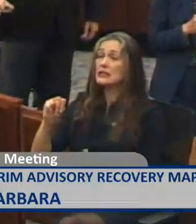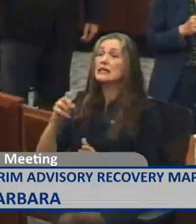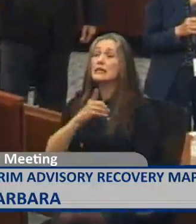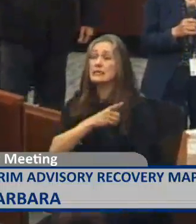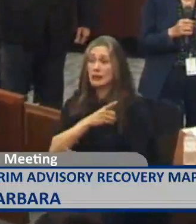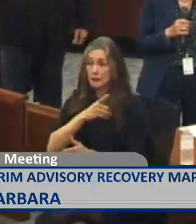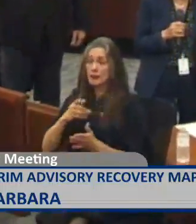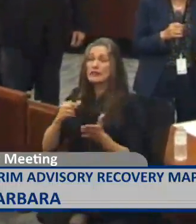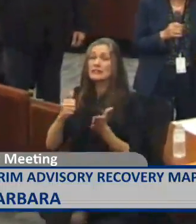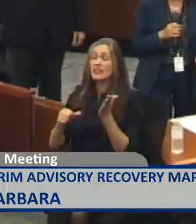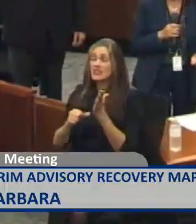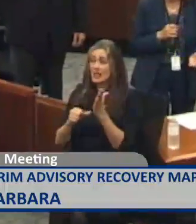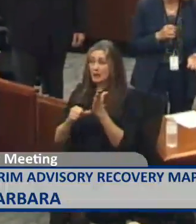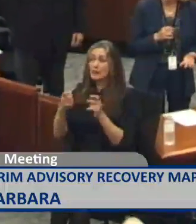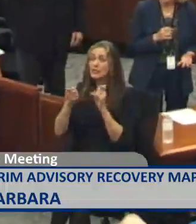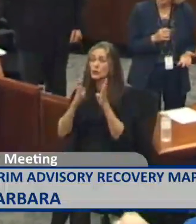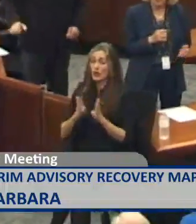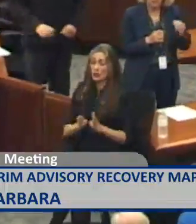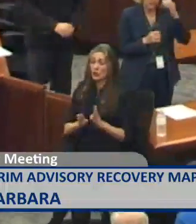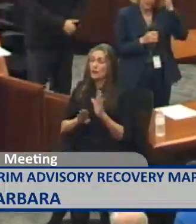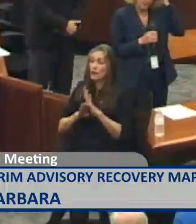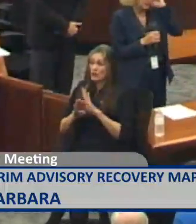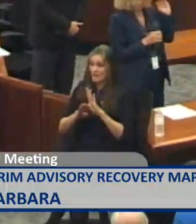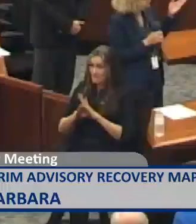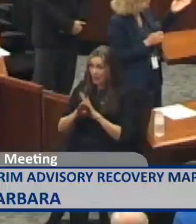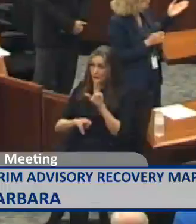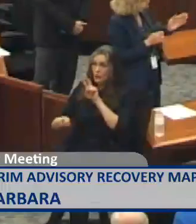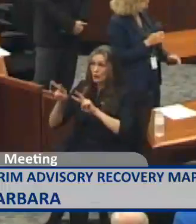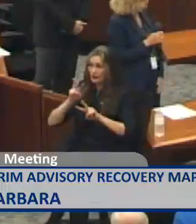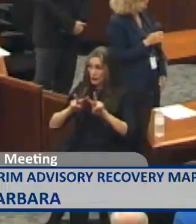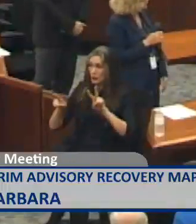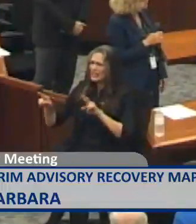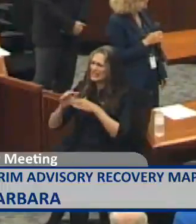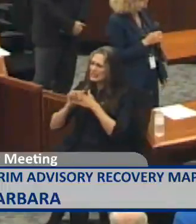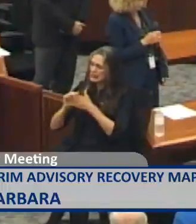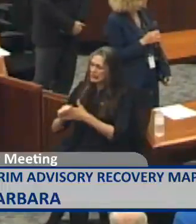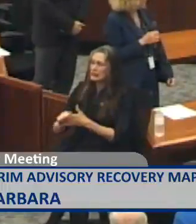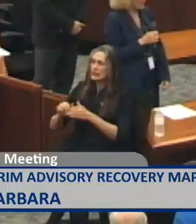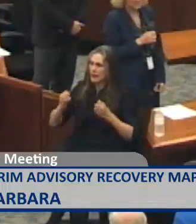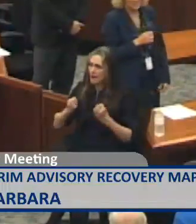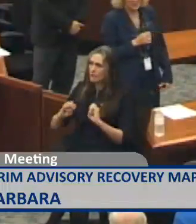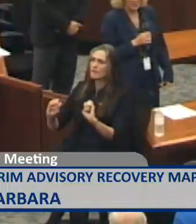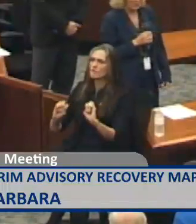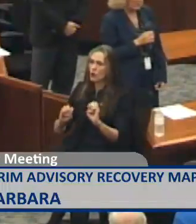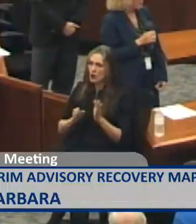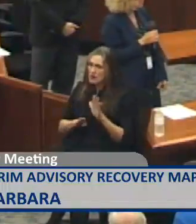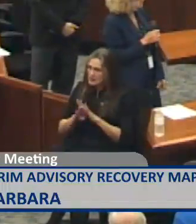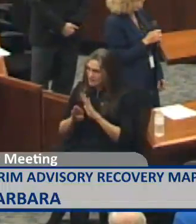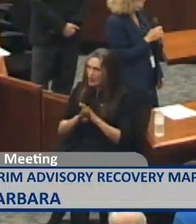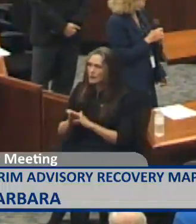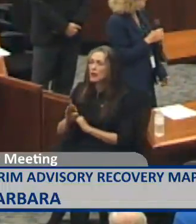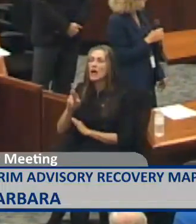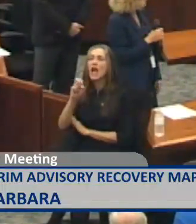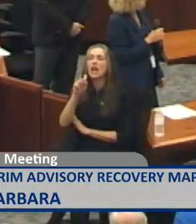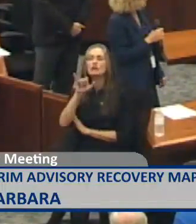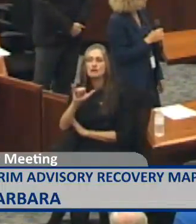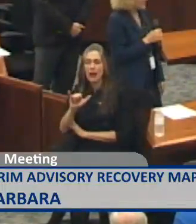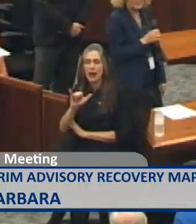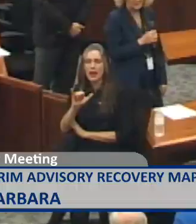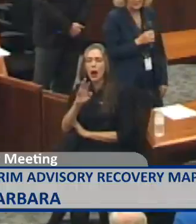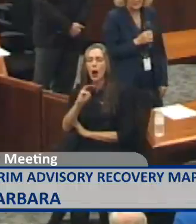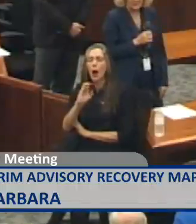architect, surveyor, engineer, if you have them. If you don't, it's fine. Come and talk to us, and we'll try and help you as best we can